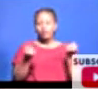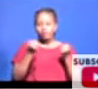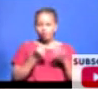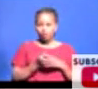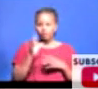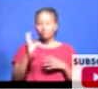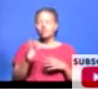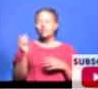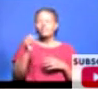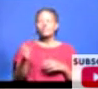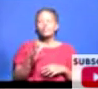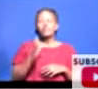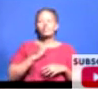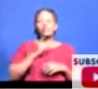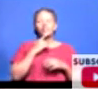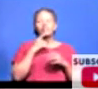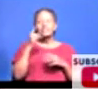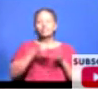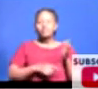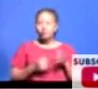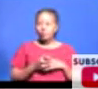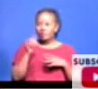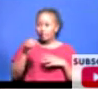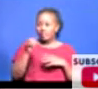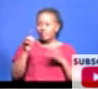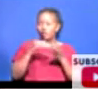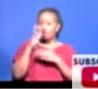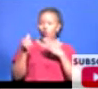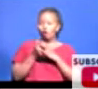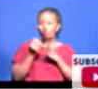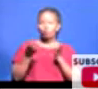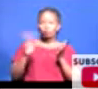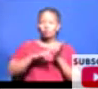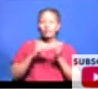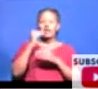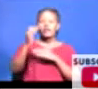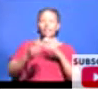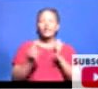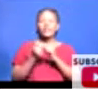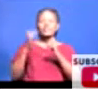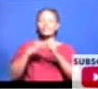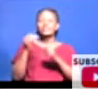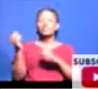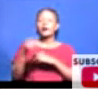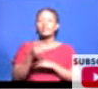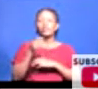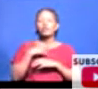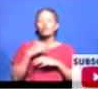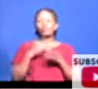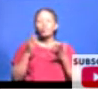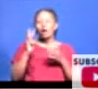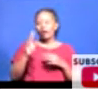new generation smart number plates to be rolled out within the next 18 months will have holograms, watermarks and